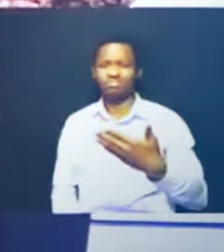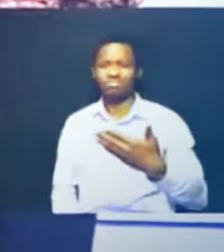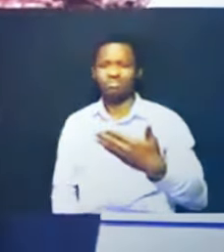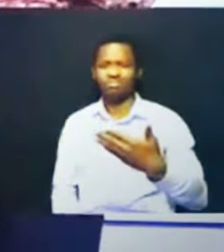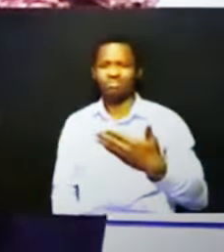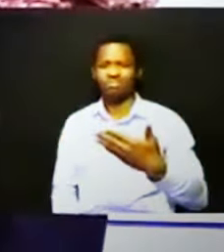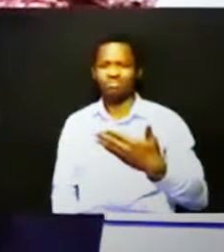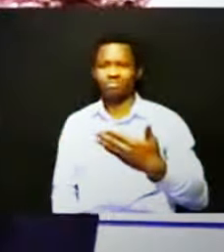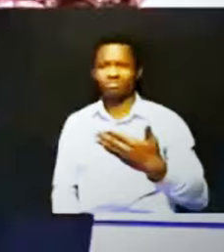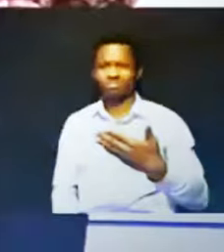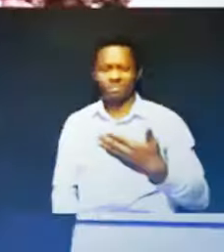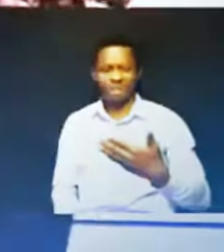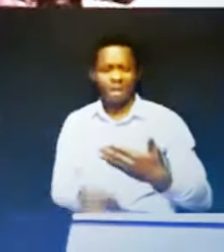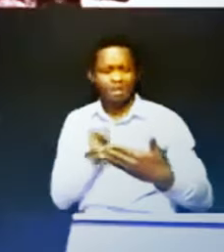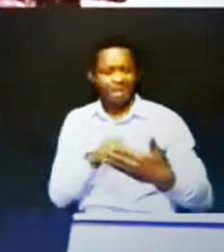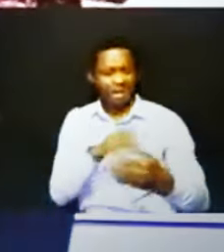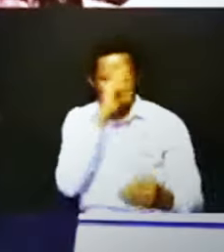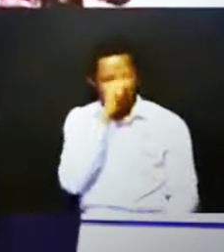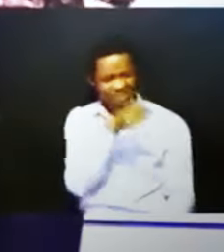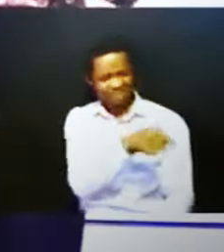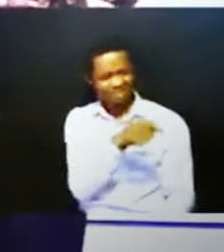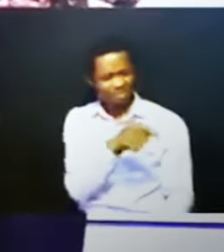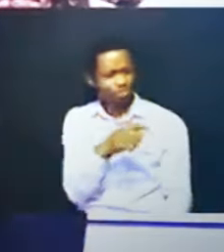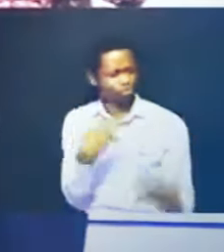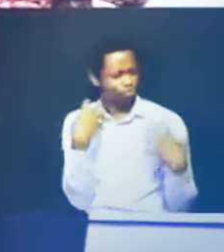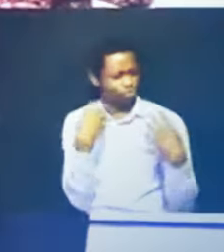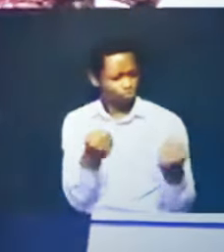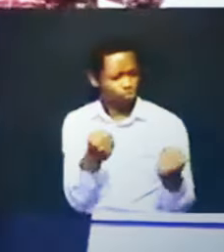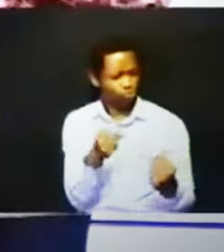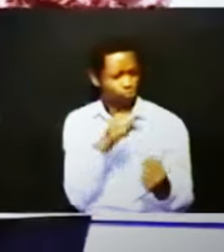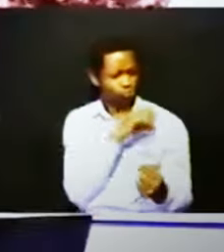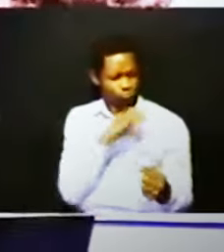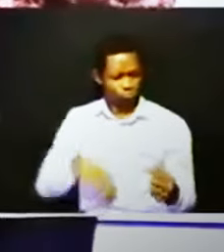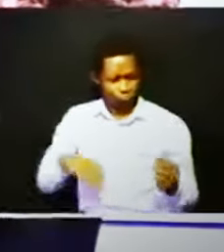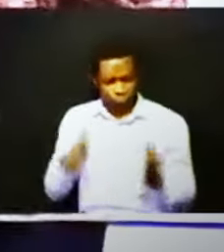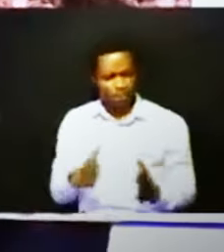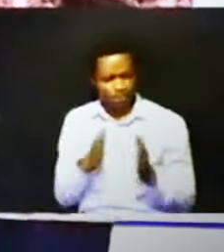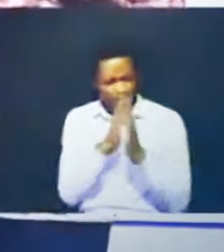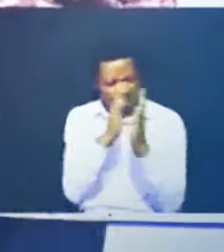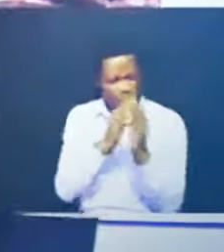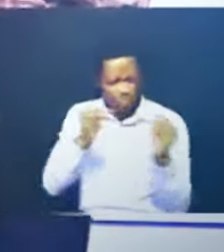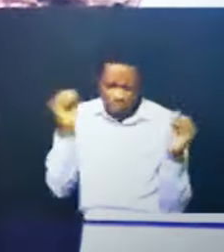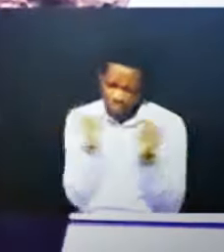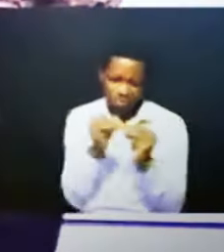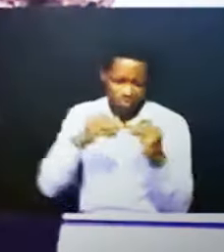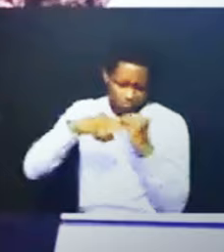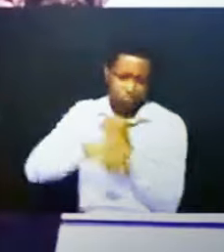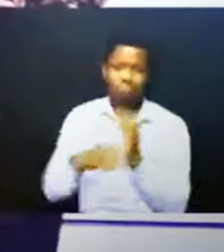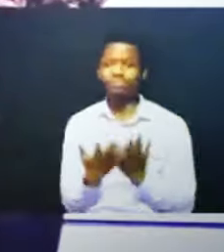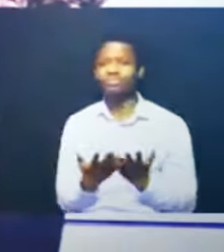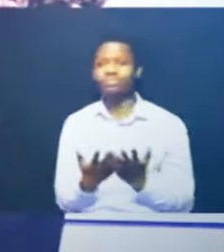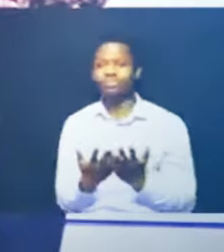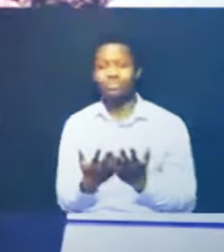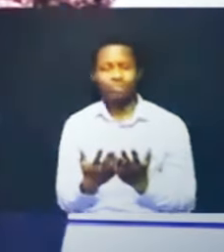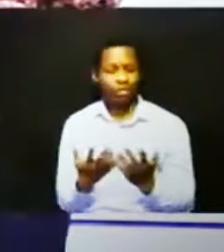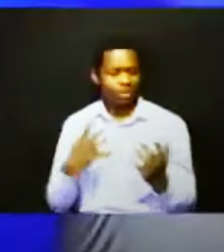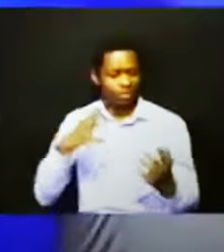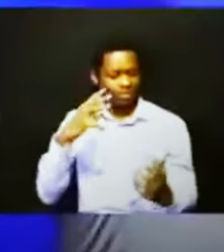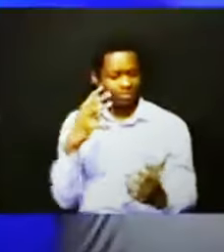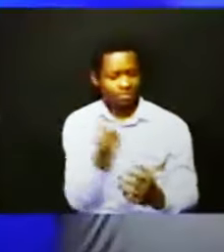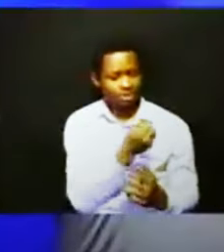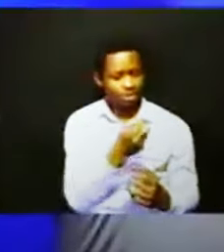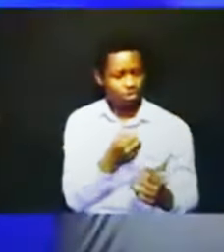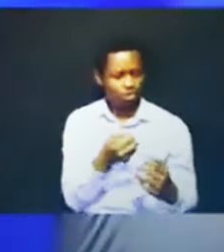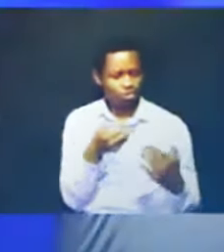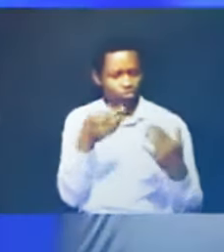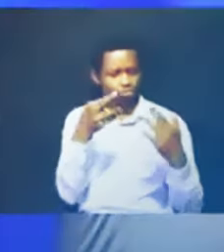Now a strong Christian and a prayer warrior. So when he took his results and you looked at